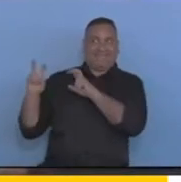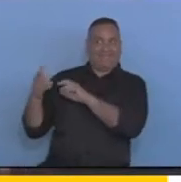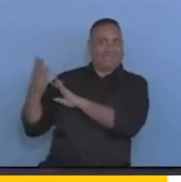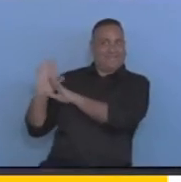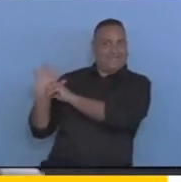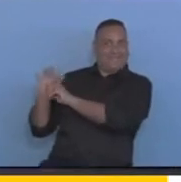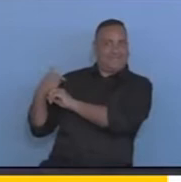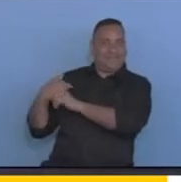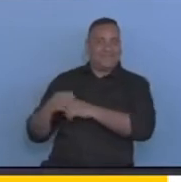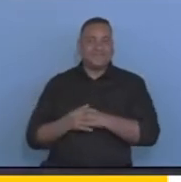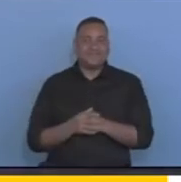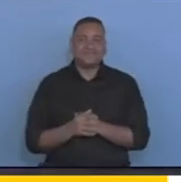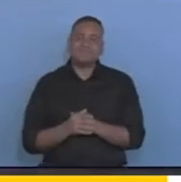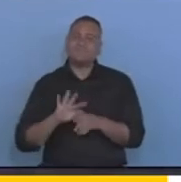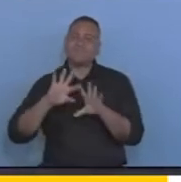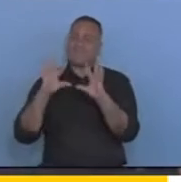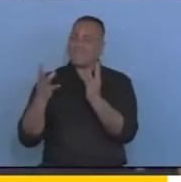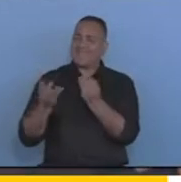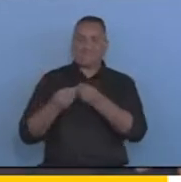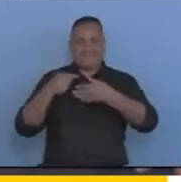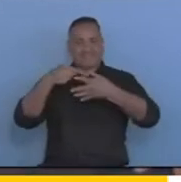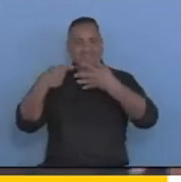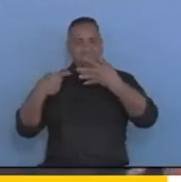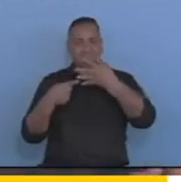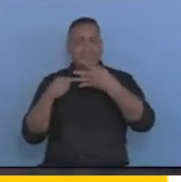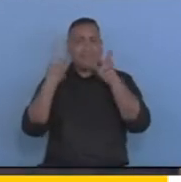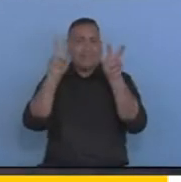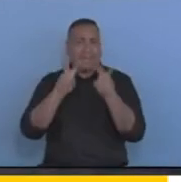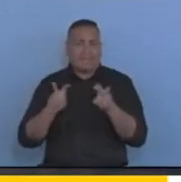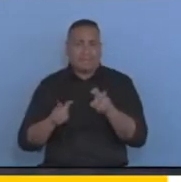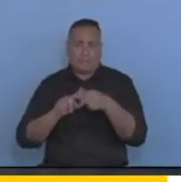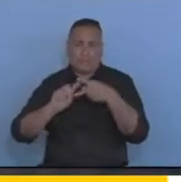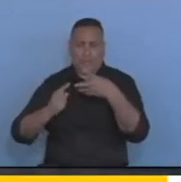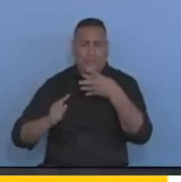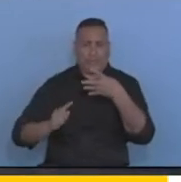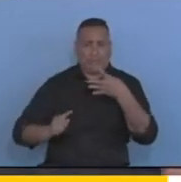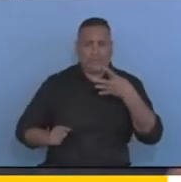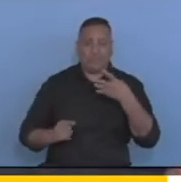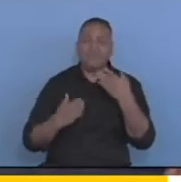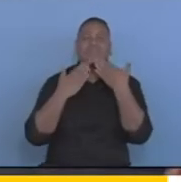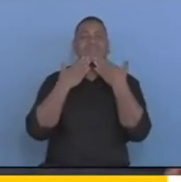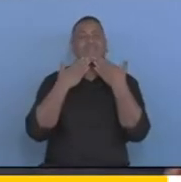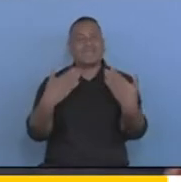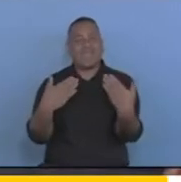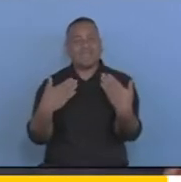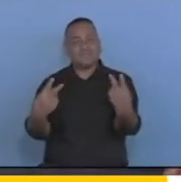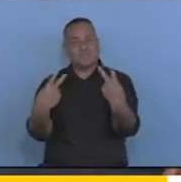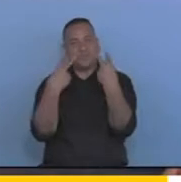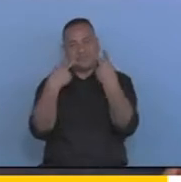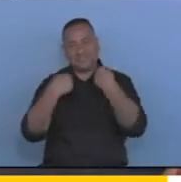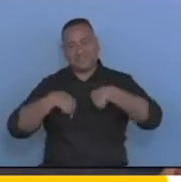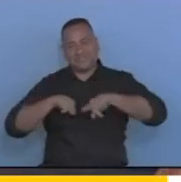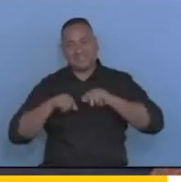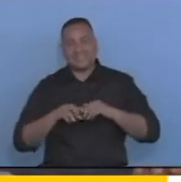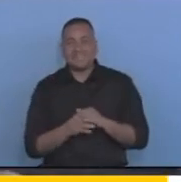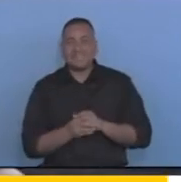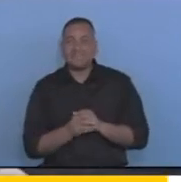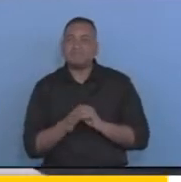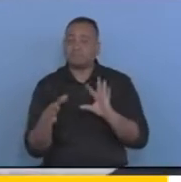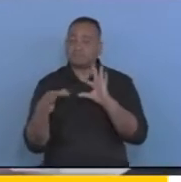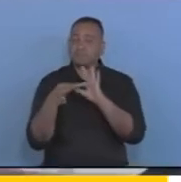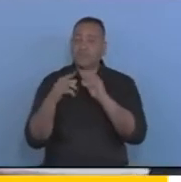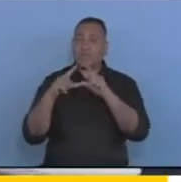She's referring to all the electrical stuff yes. that it is. But most of all, thank you very much for tuning in. Thank you for watching the Link Show, where we